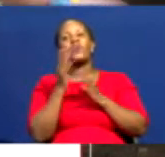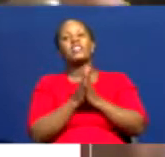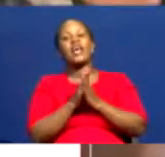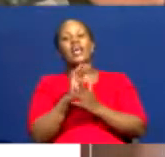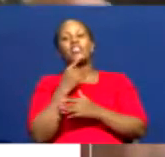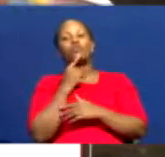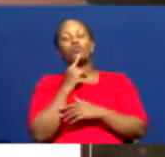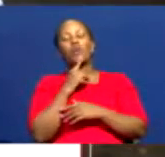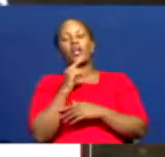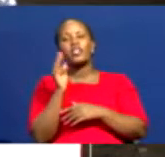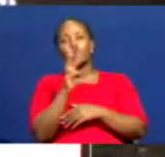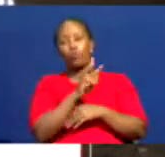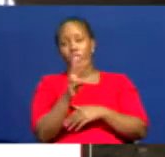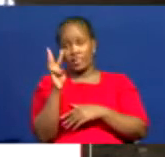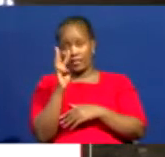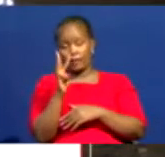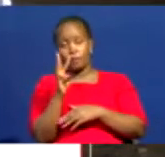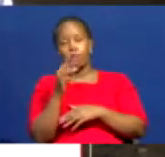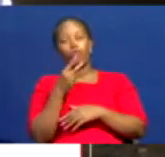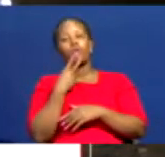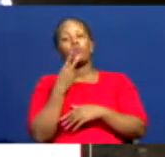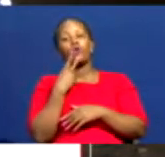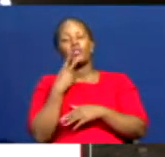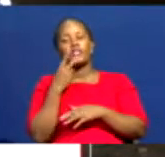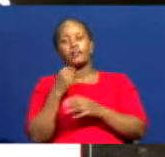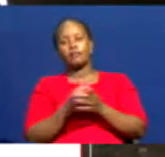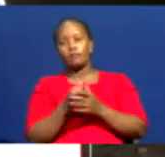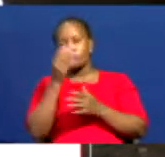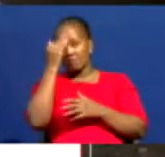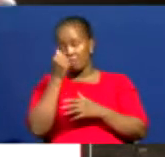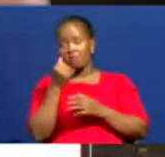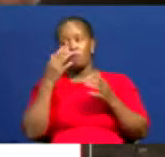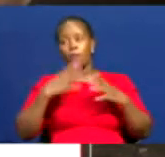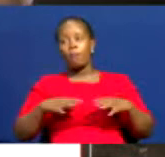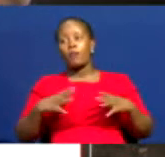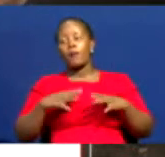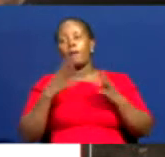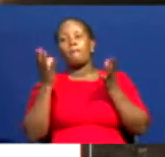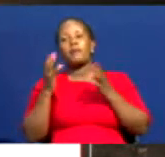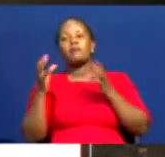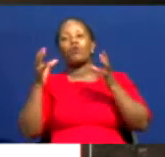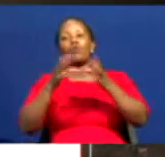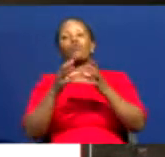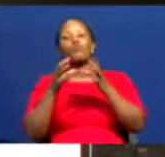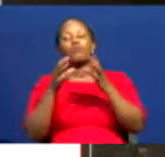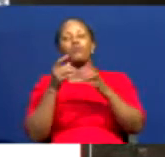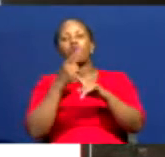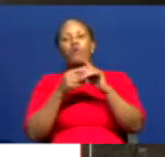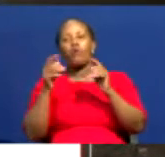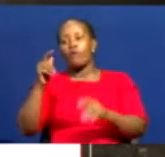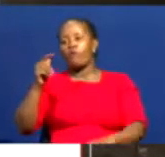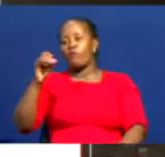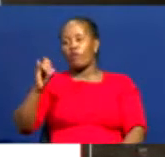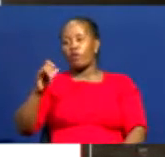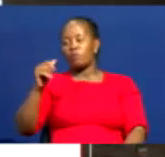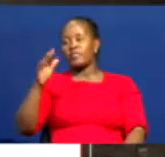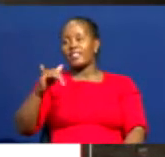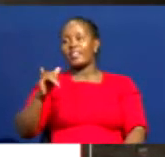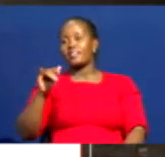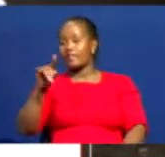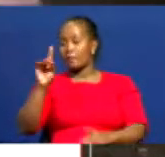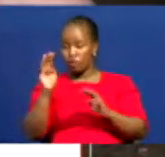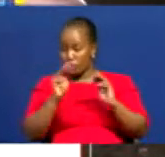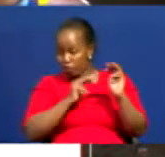from West Pokot, and even and from Tiati, because those warriors from Tiati migrate